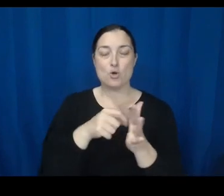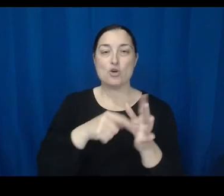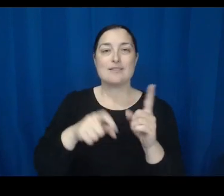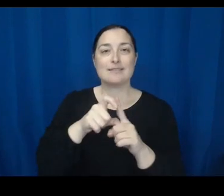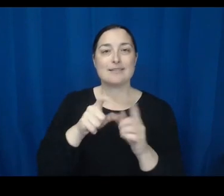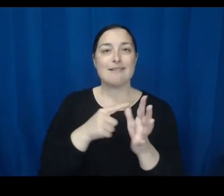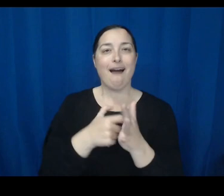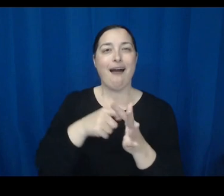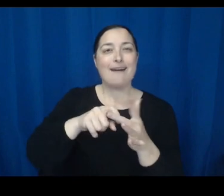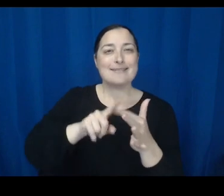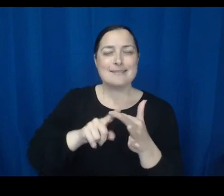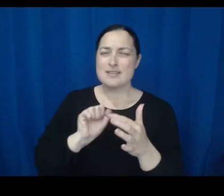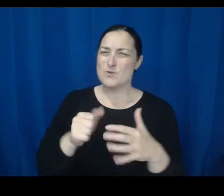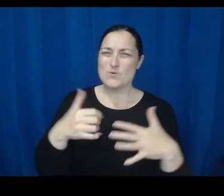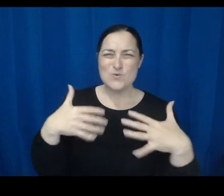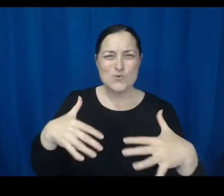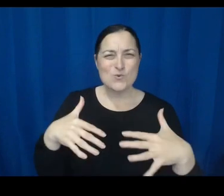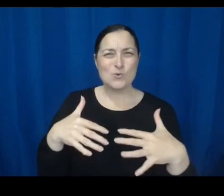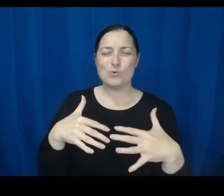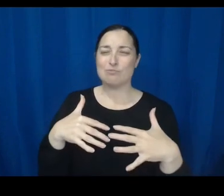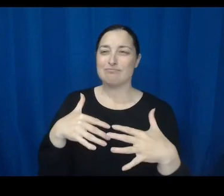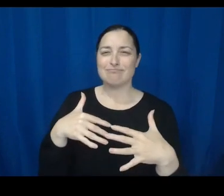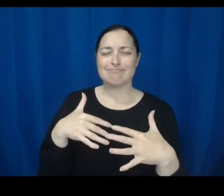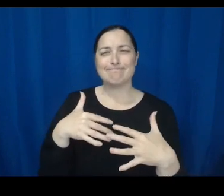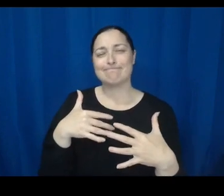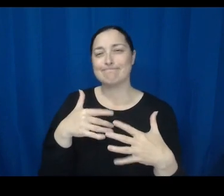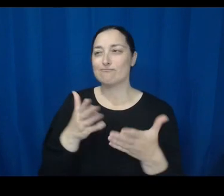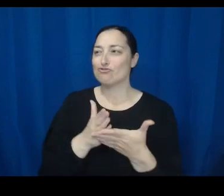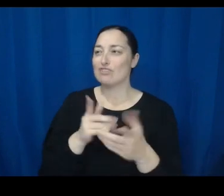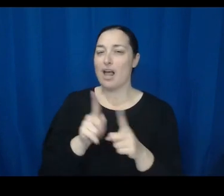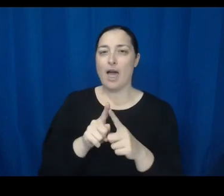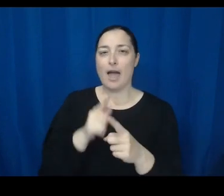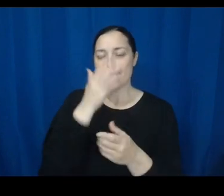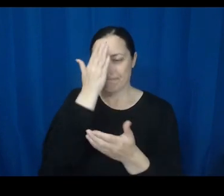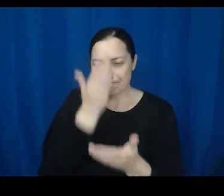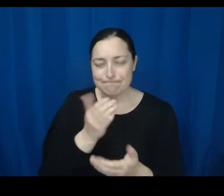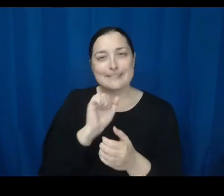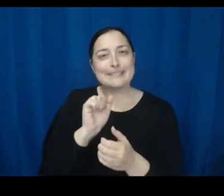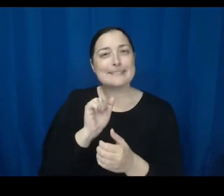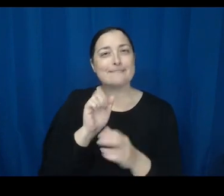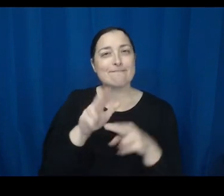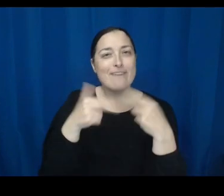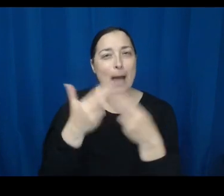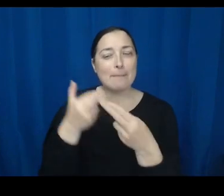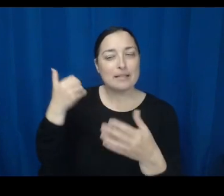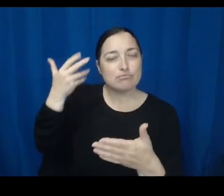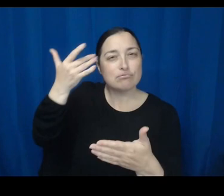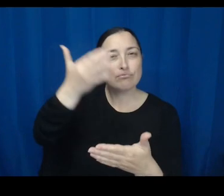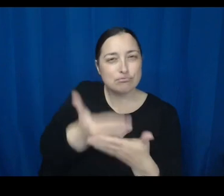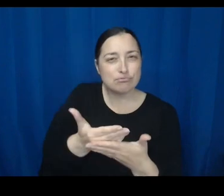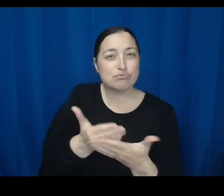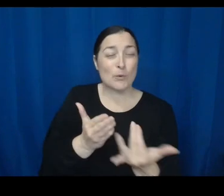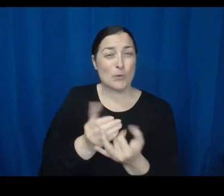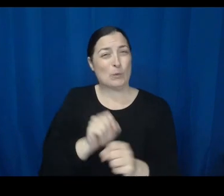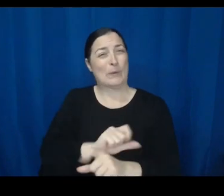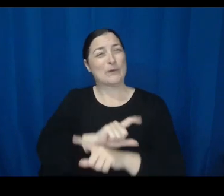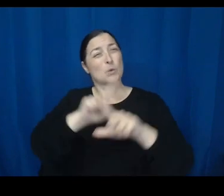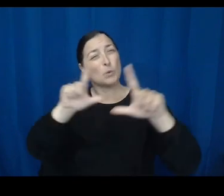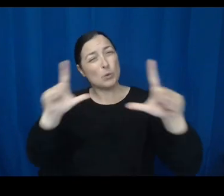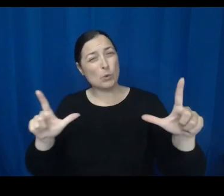way of honouring family members and ancestors through these large scale kind of hatched